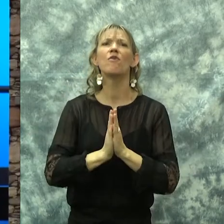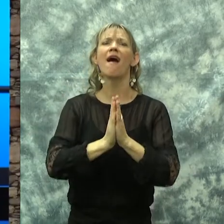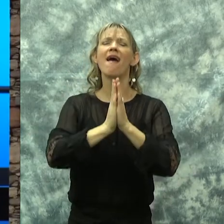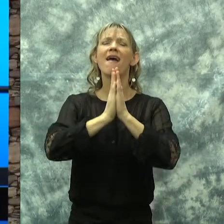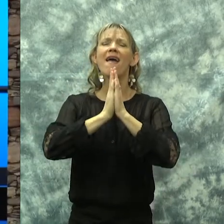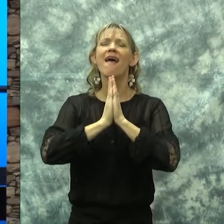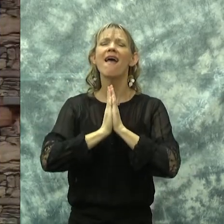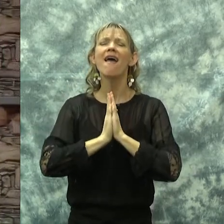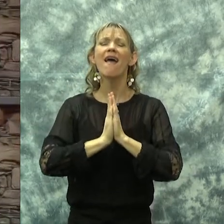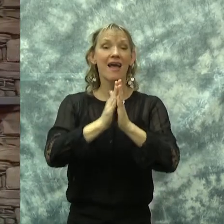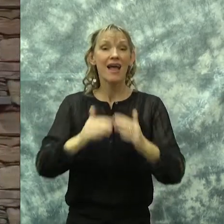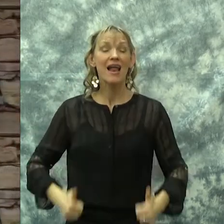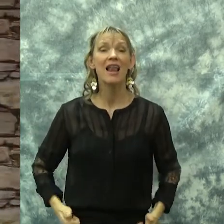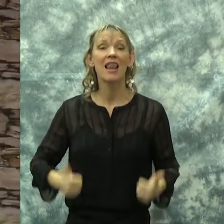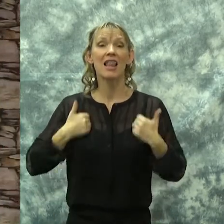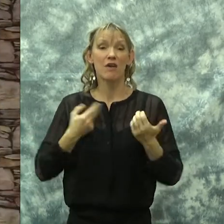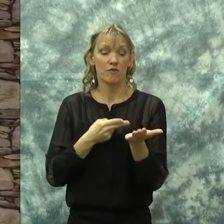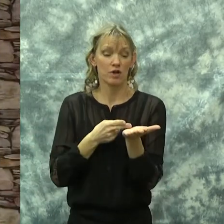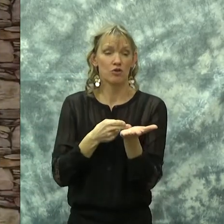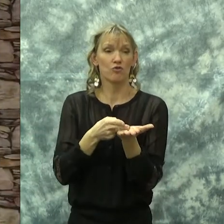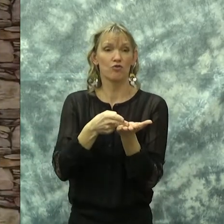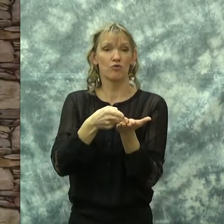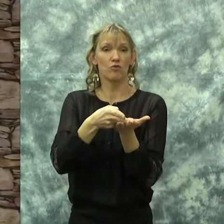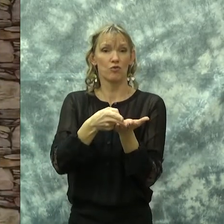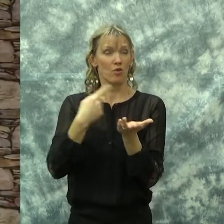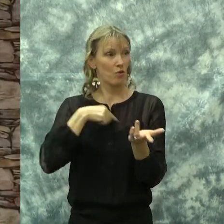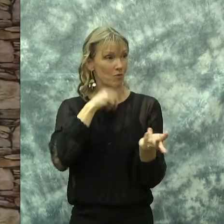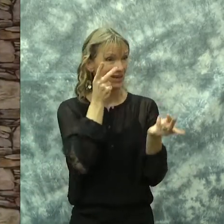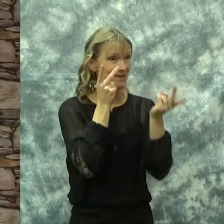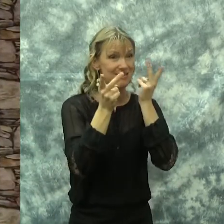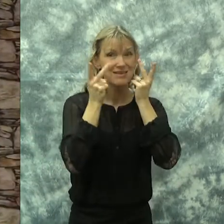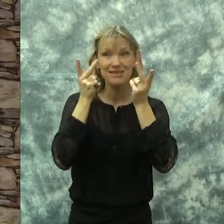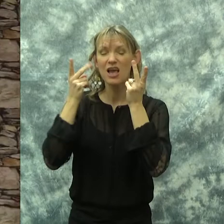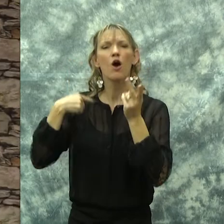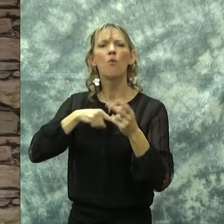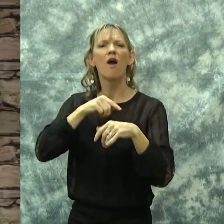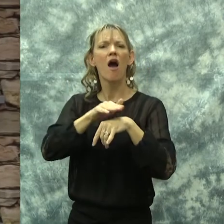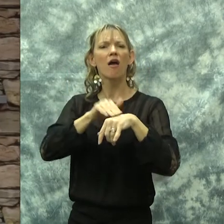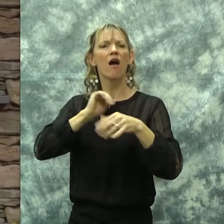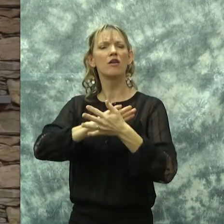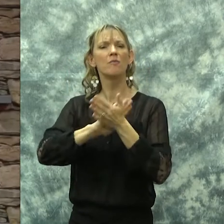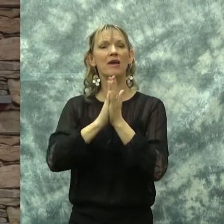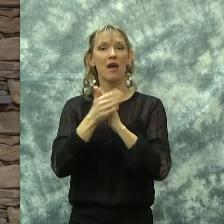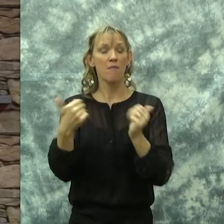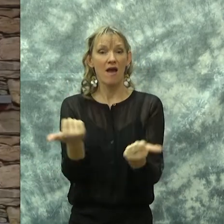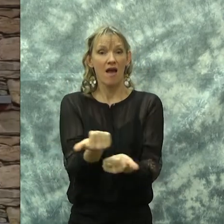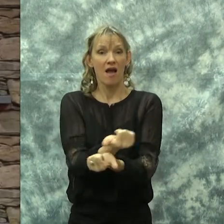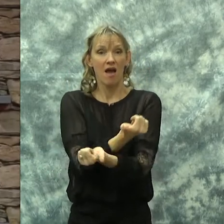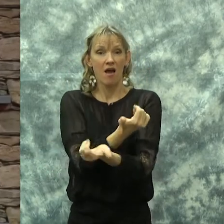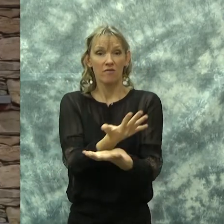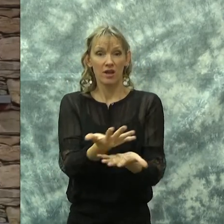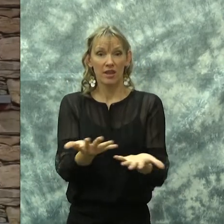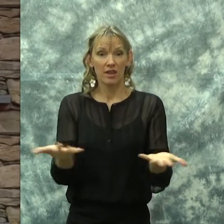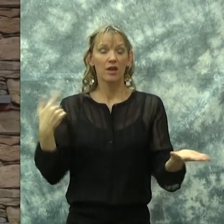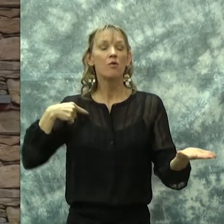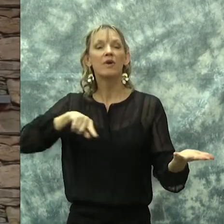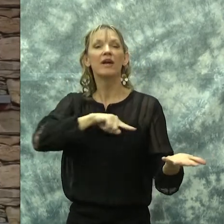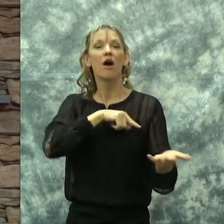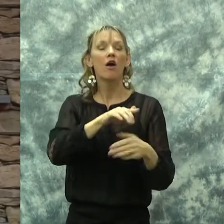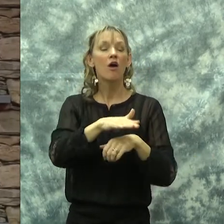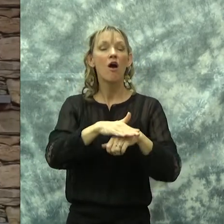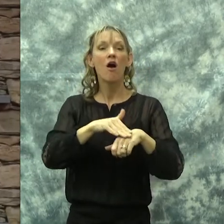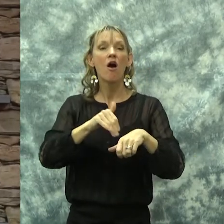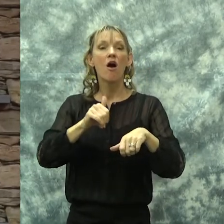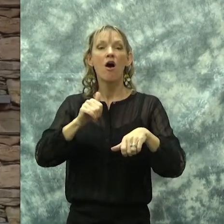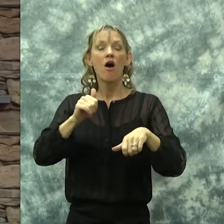living out the truth we see. We are called to be everything. We are